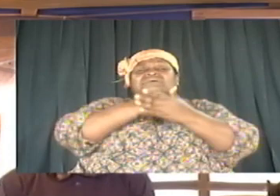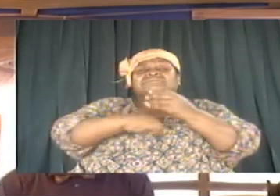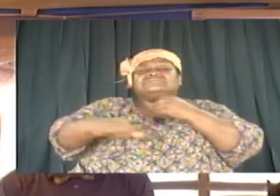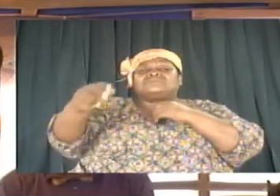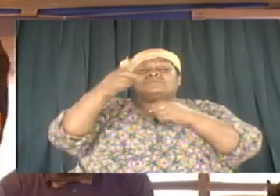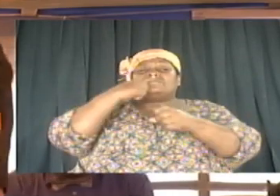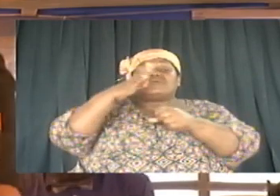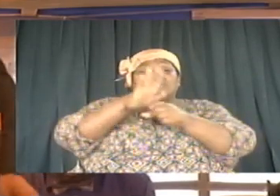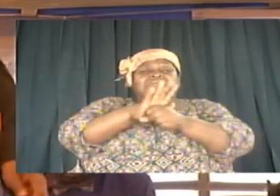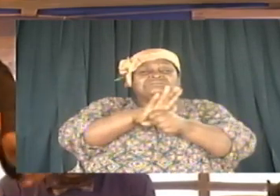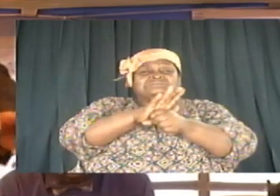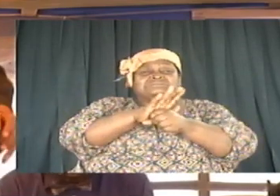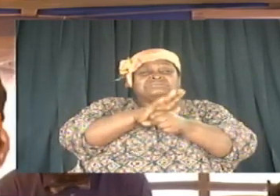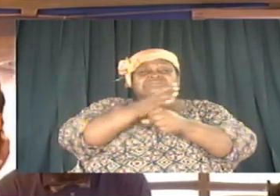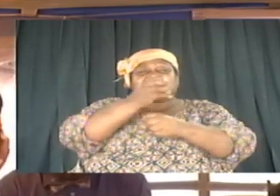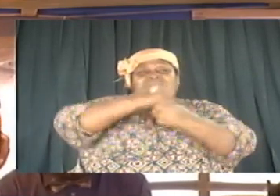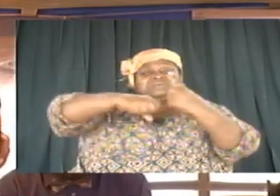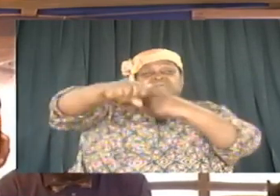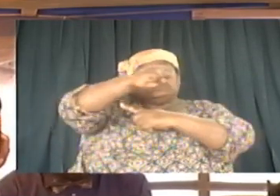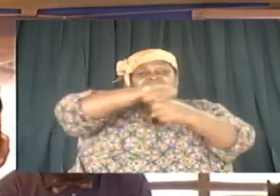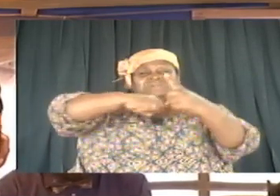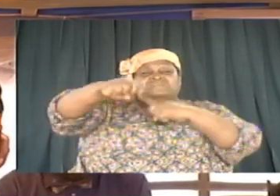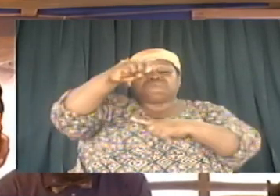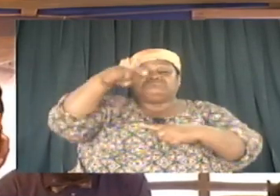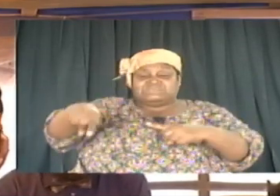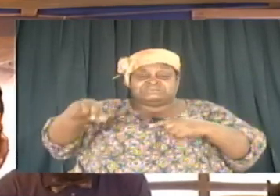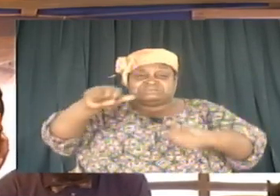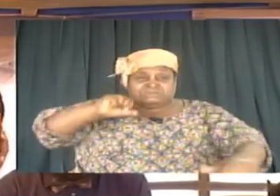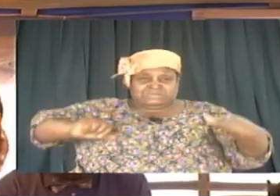associated with this activity.